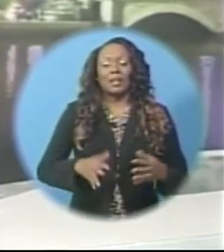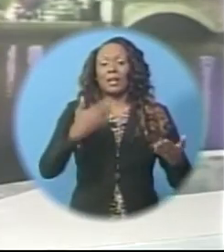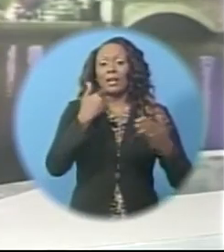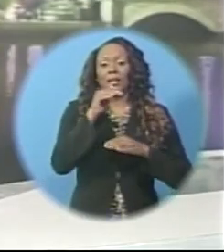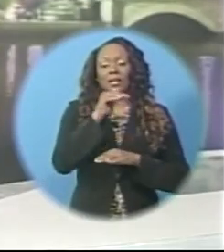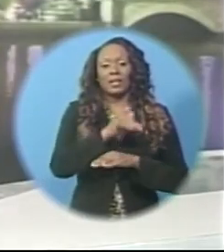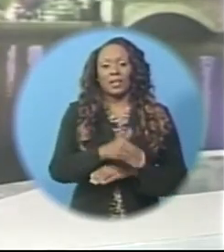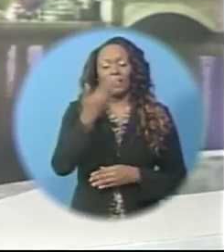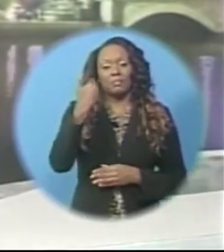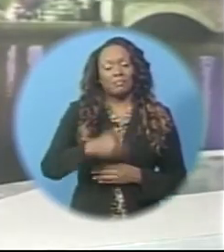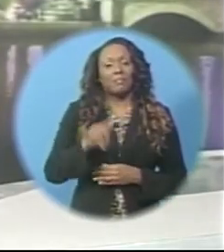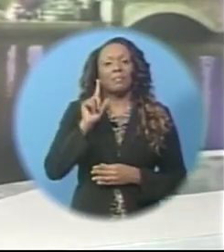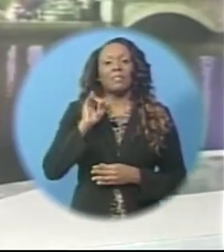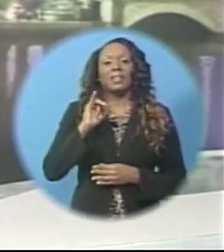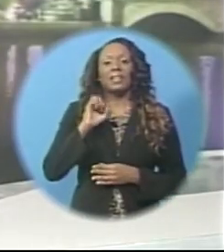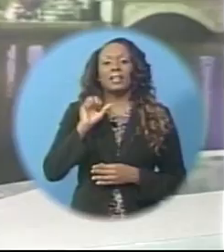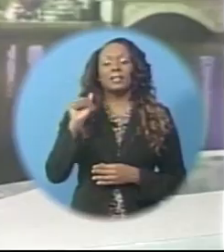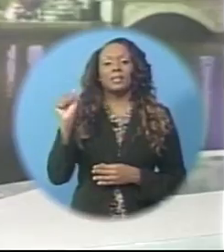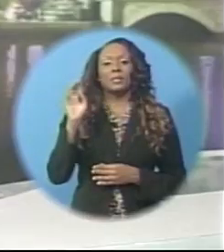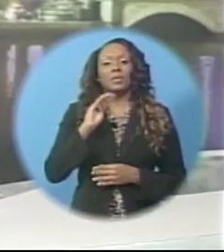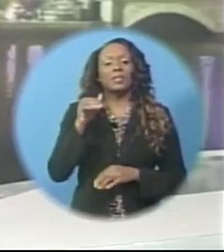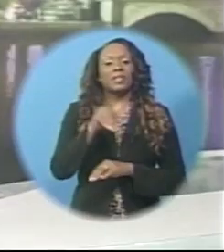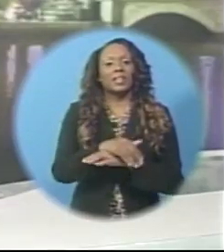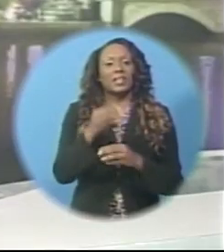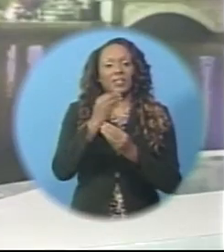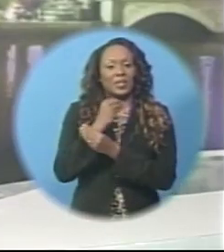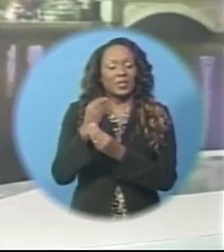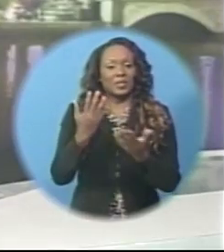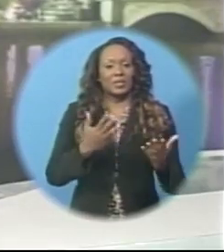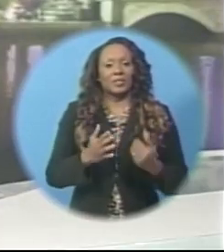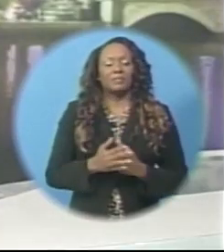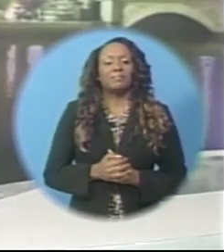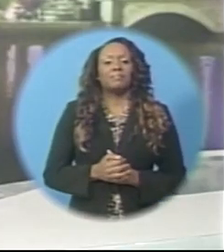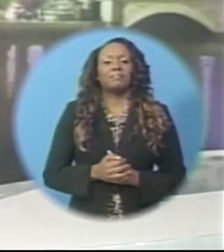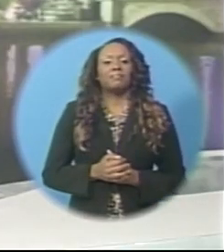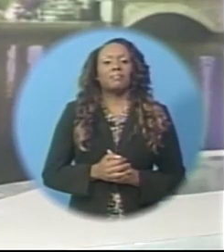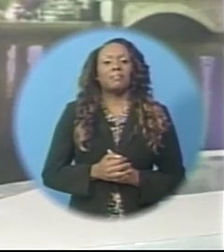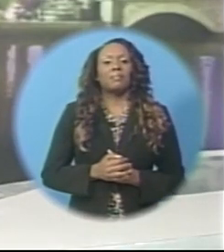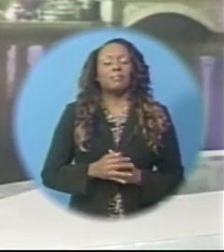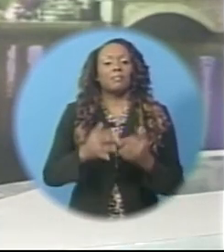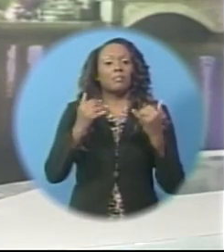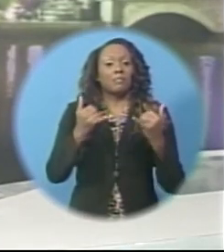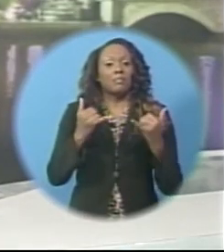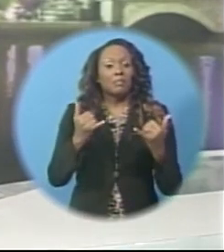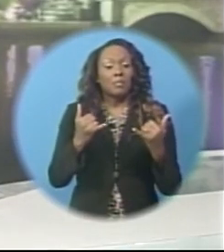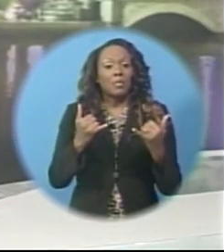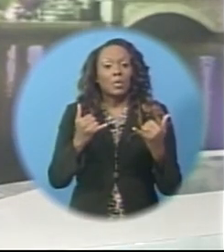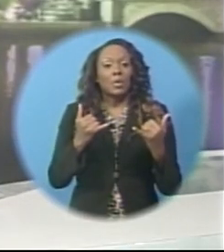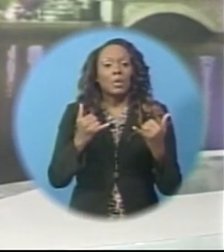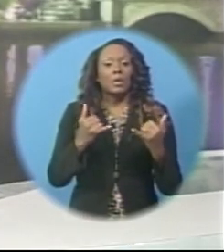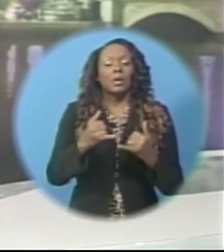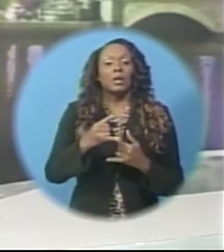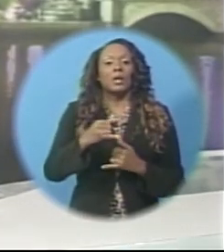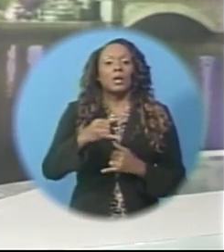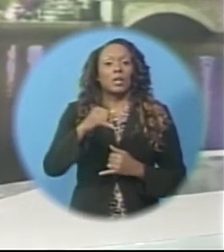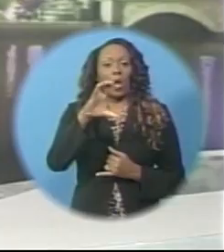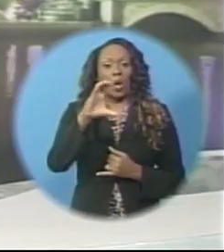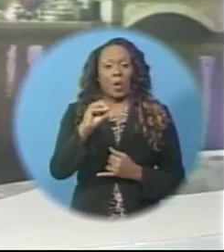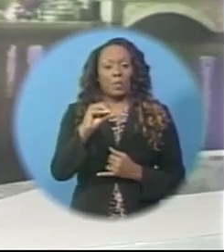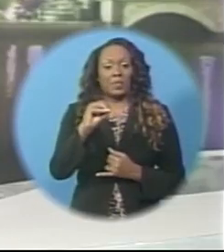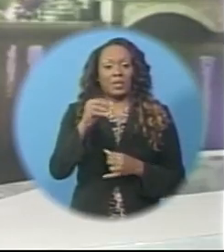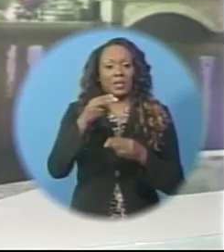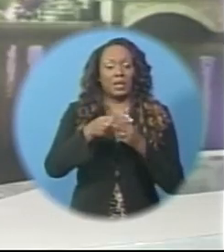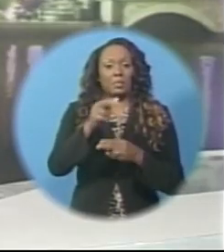Good evening, I'm Lisa Broom with the CBC Evening News. In our top story tonight, in a bid to salvage their share of the